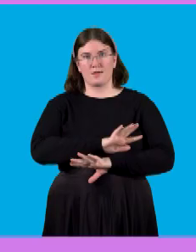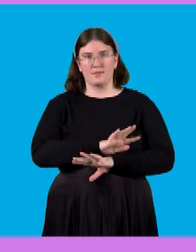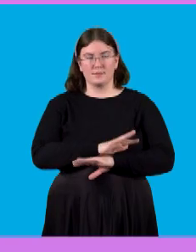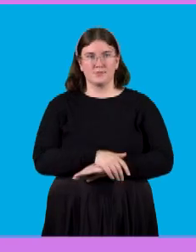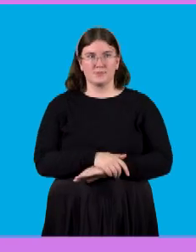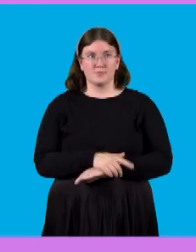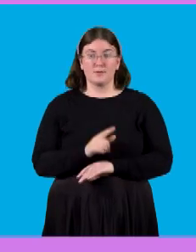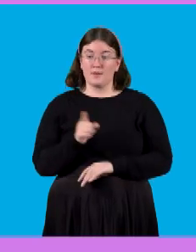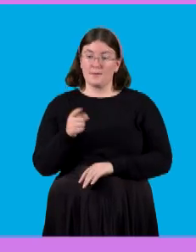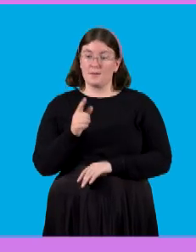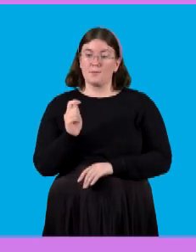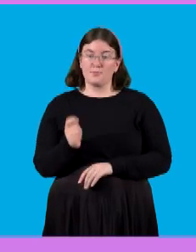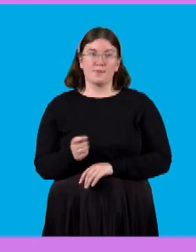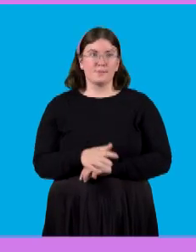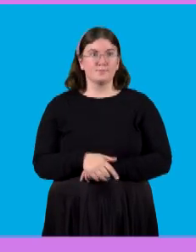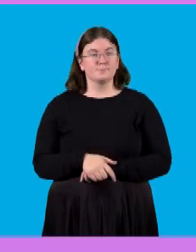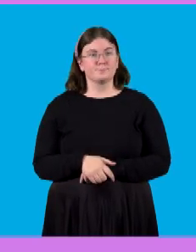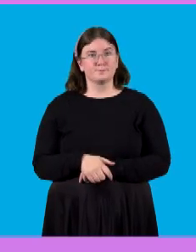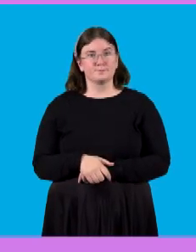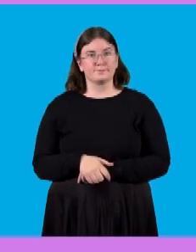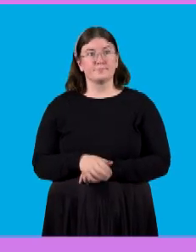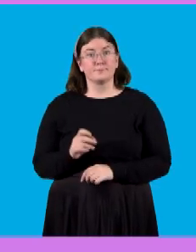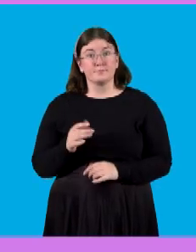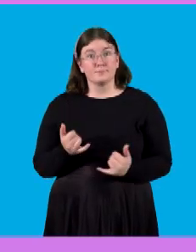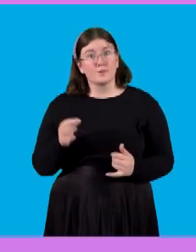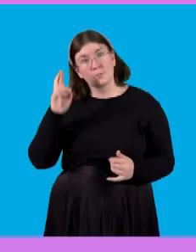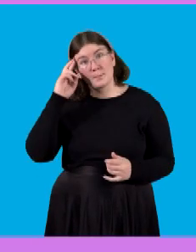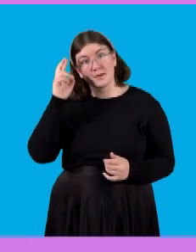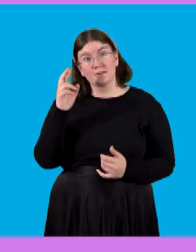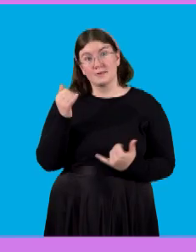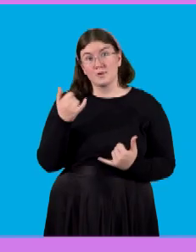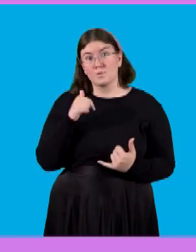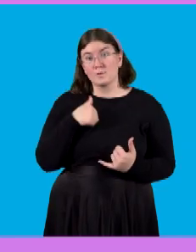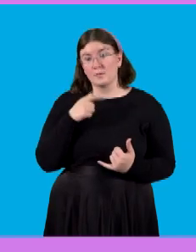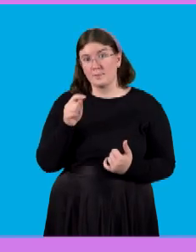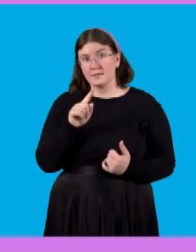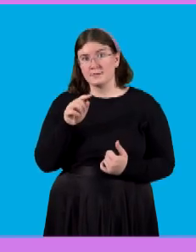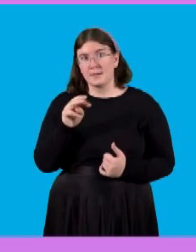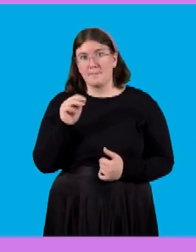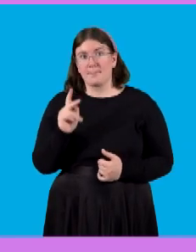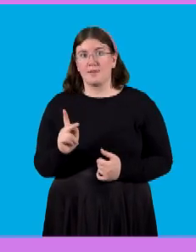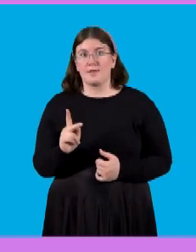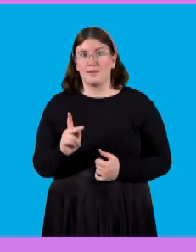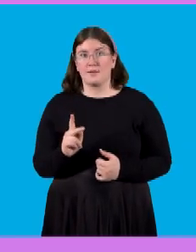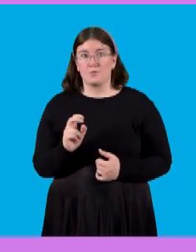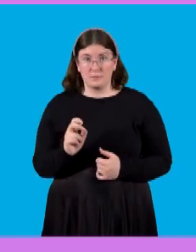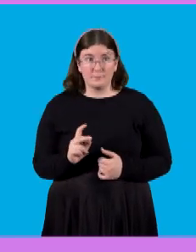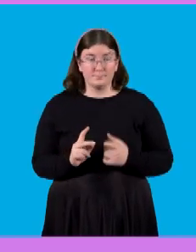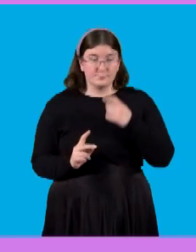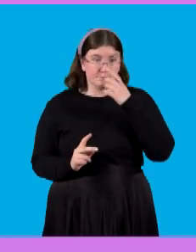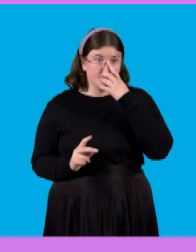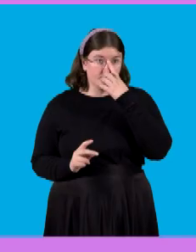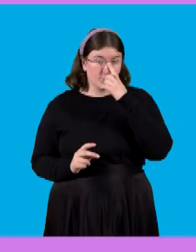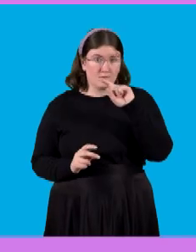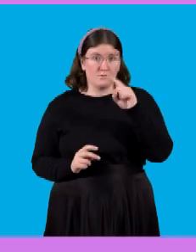nights. That's what they've been paying for. And now remember, our unit now will be ZMK, Zambian kwacha.